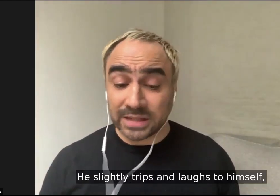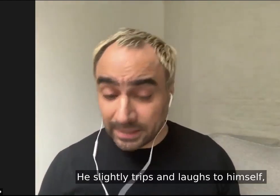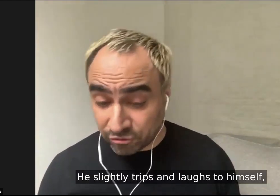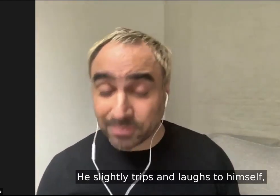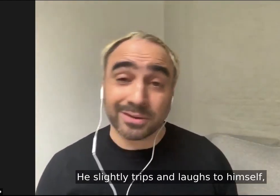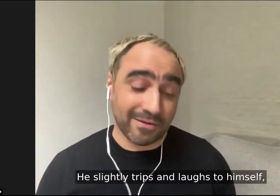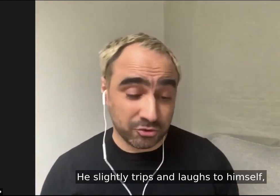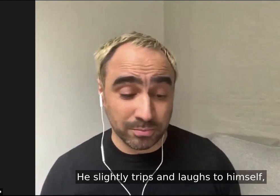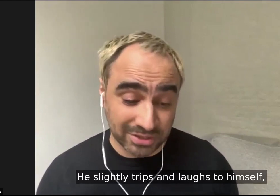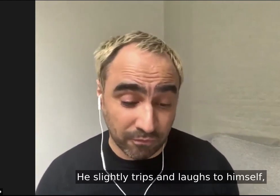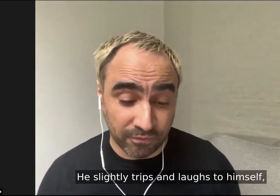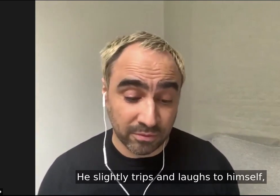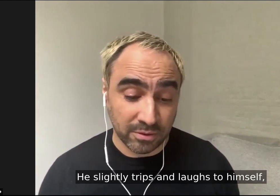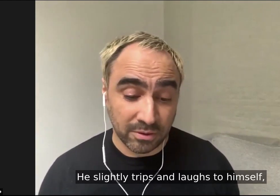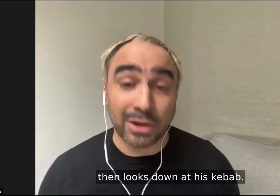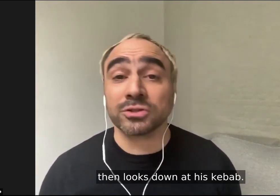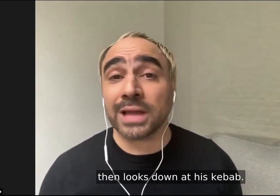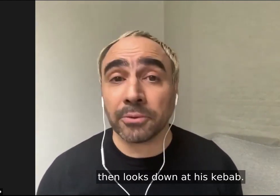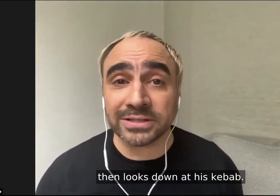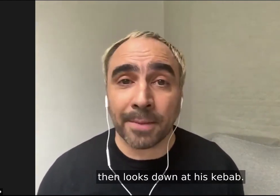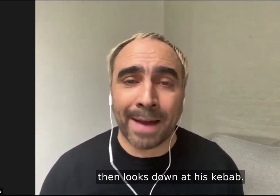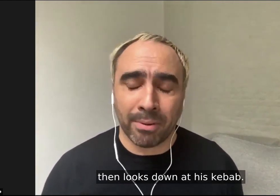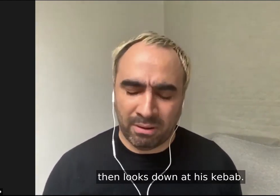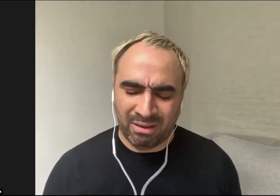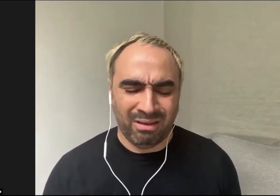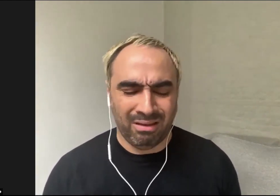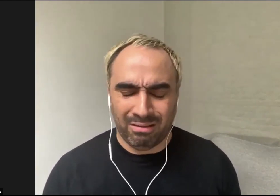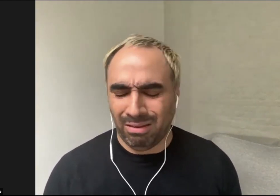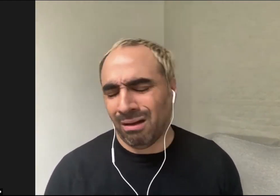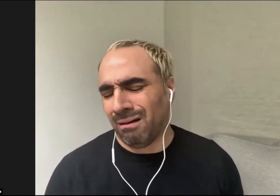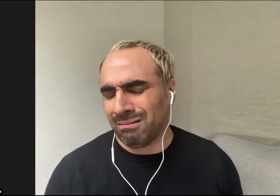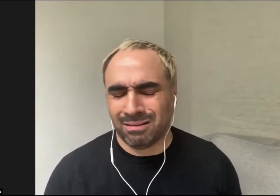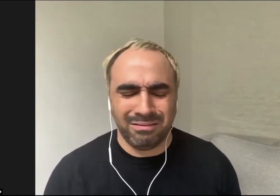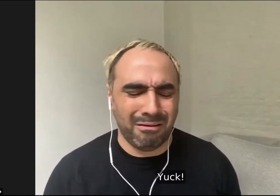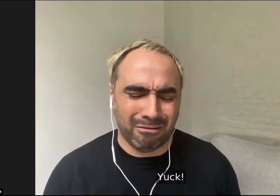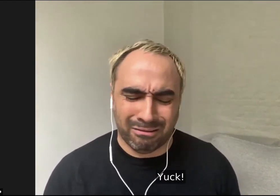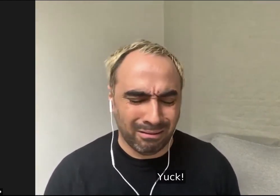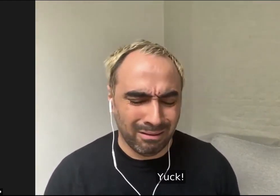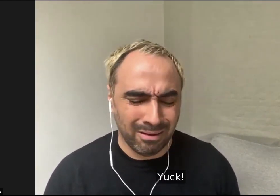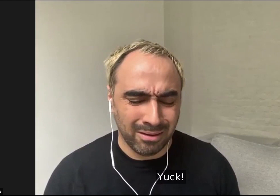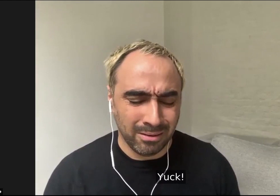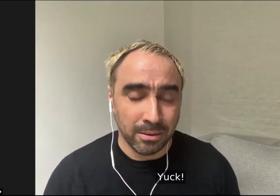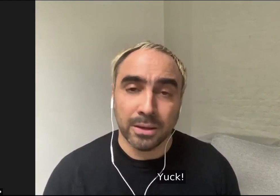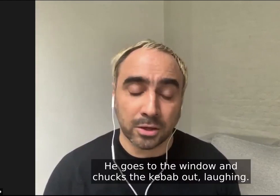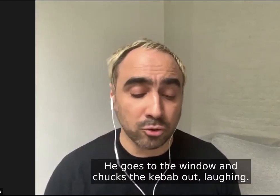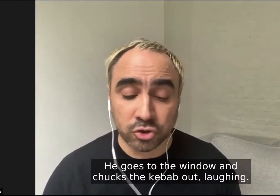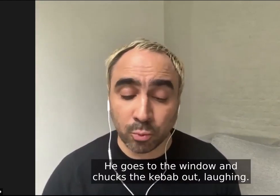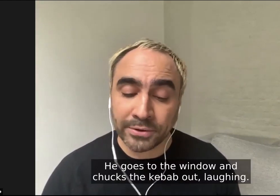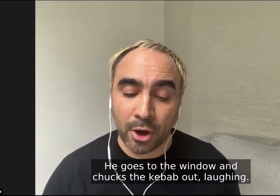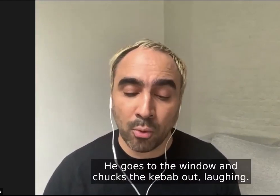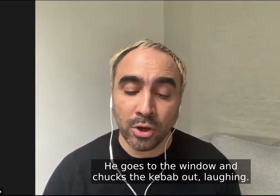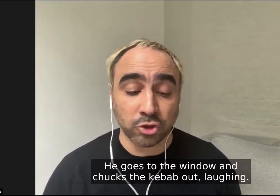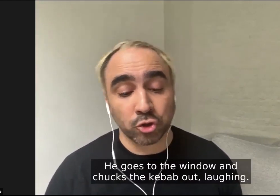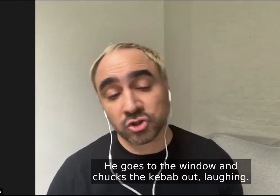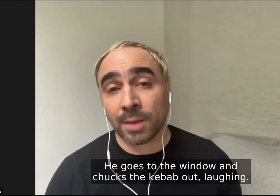He slightly trips and laughs to himself, then looks down at his kebab. Oh, yuck. He goes to the